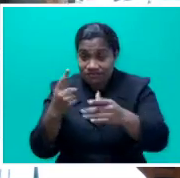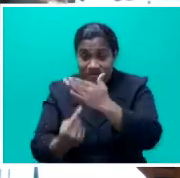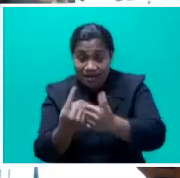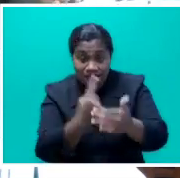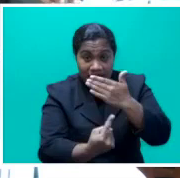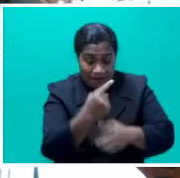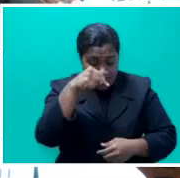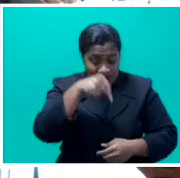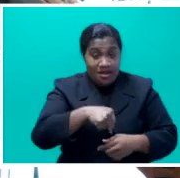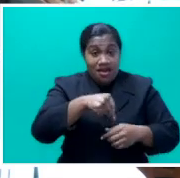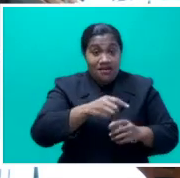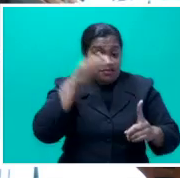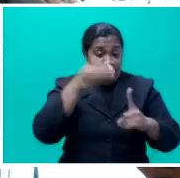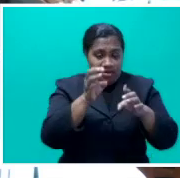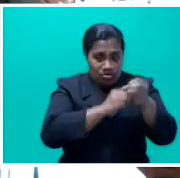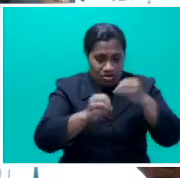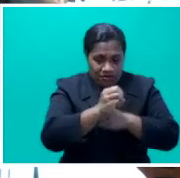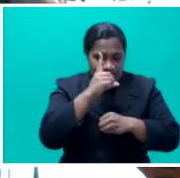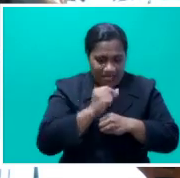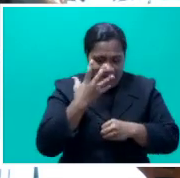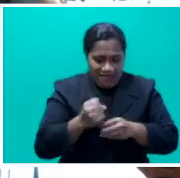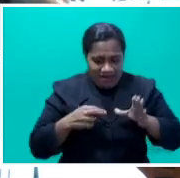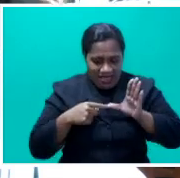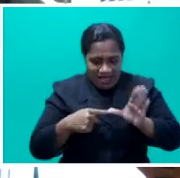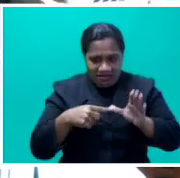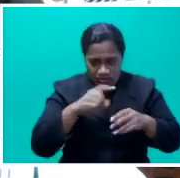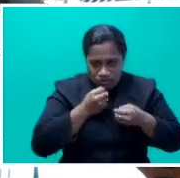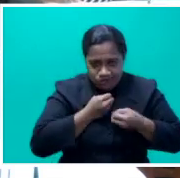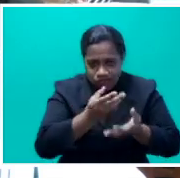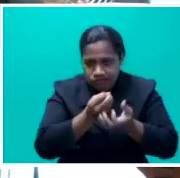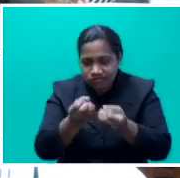may occur according to the images that are